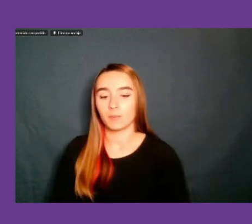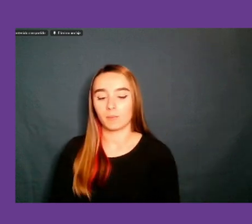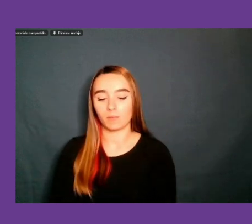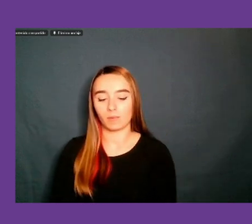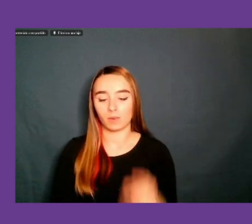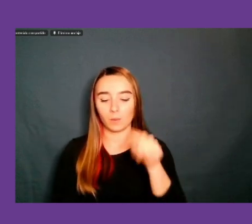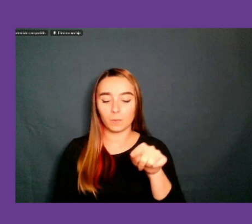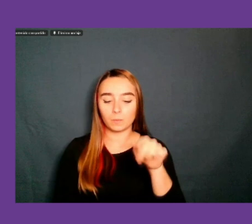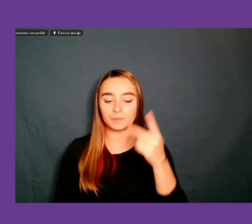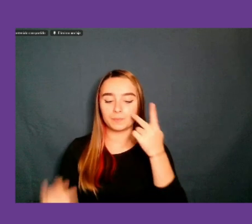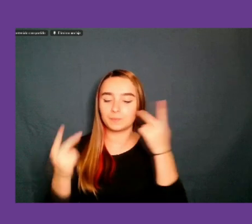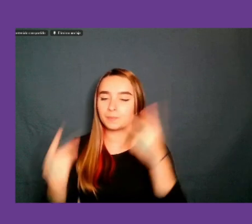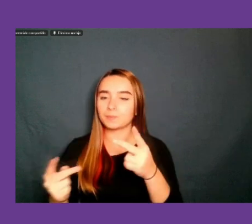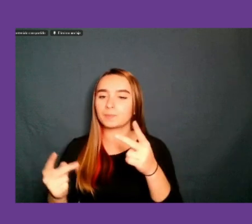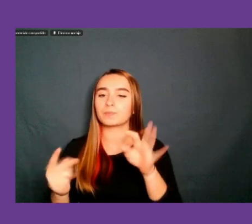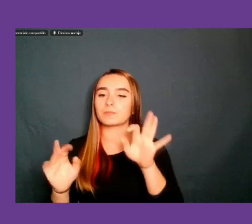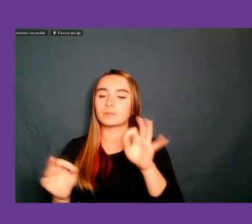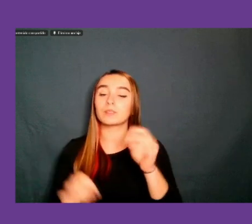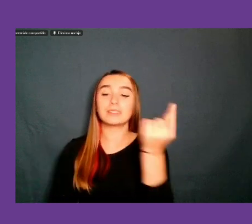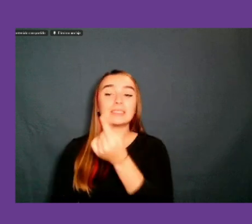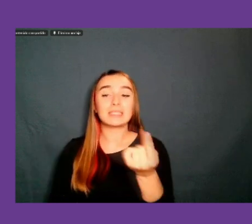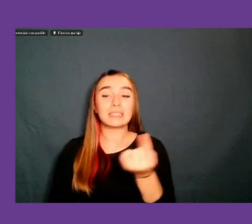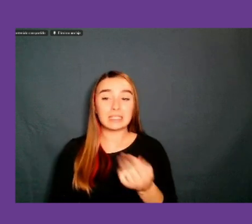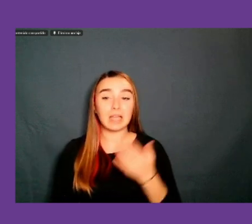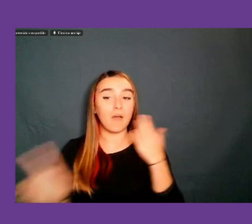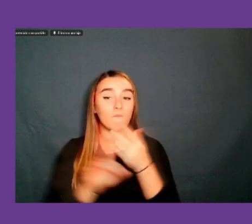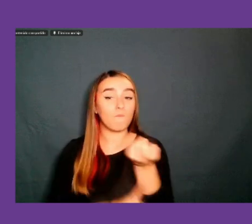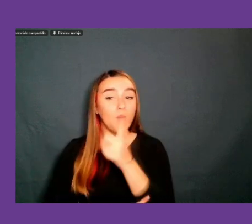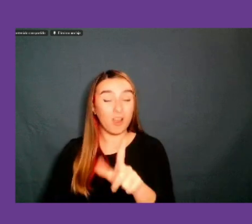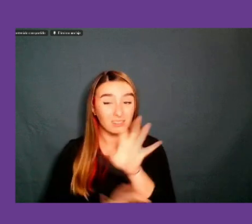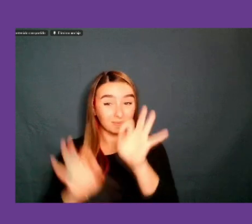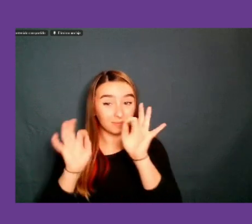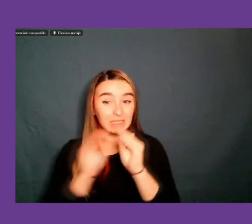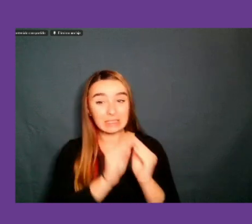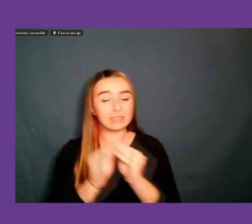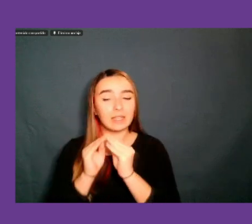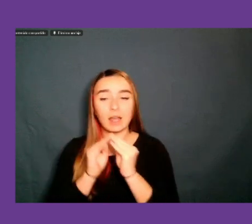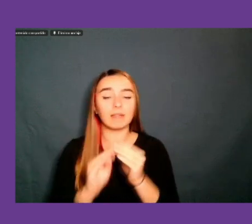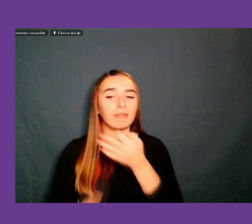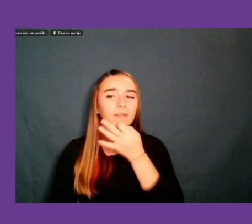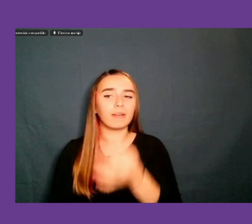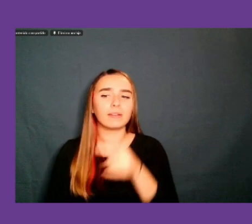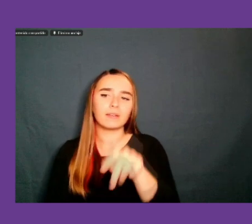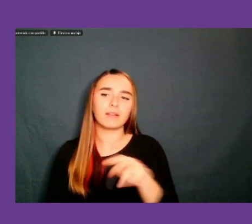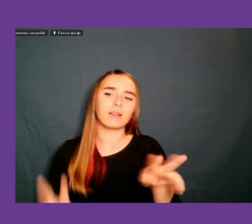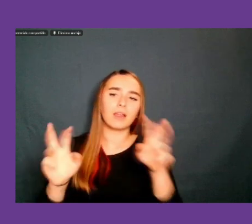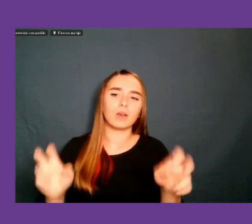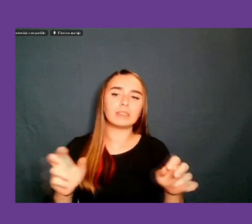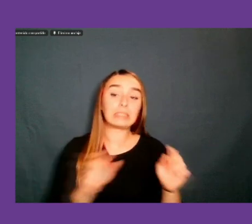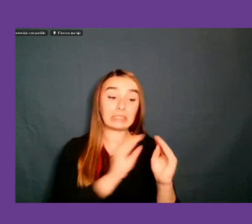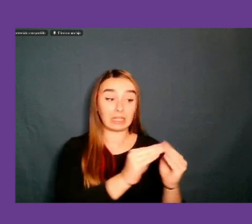on the revision of the Design for All standard and mentioning a little bit what is happening with the other 2